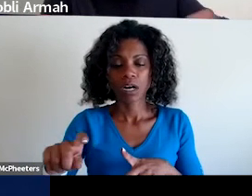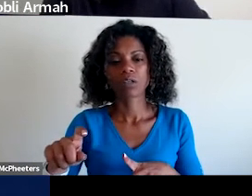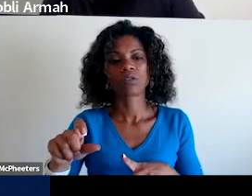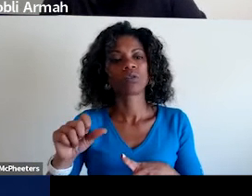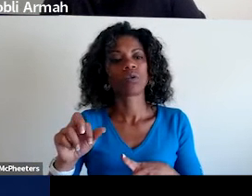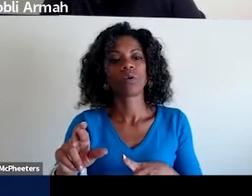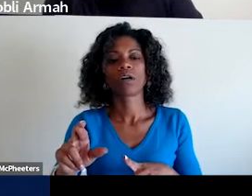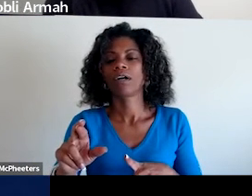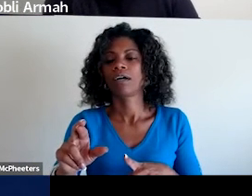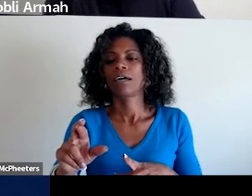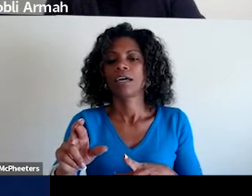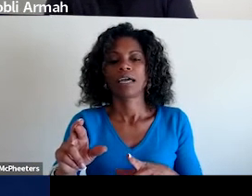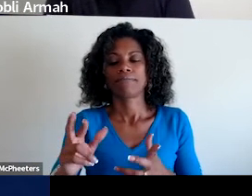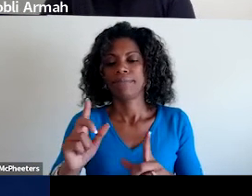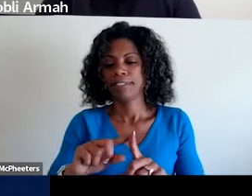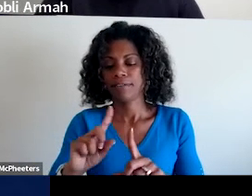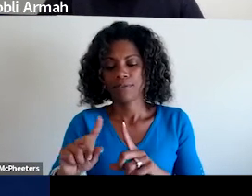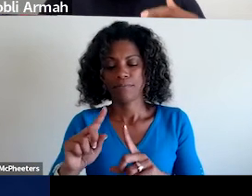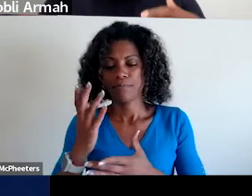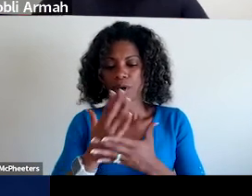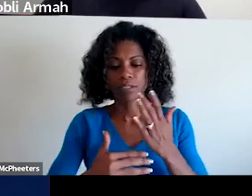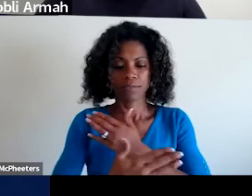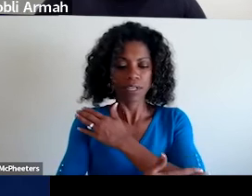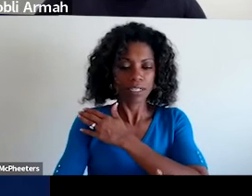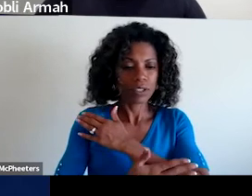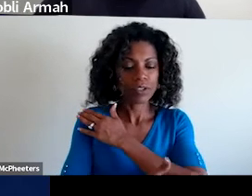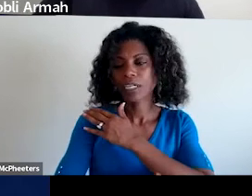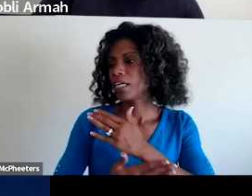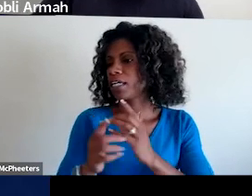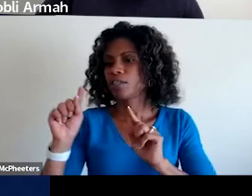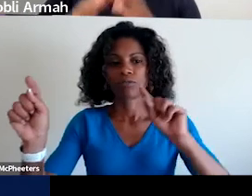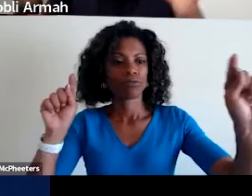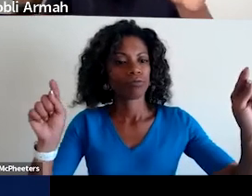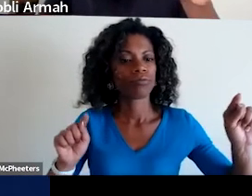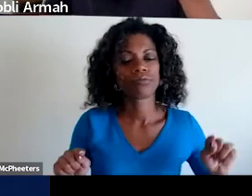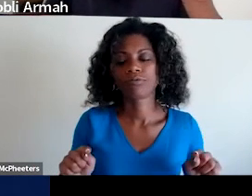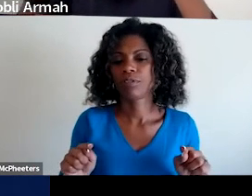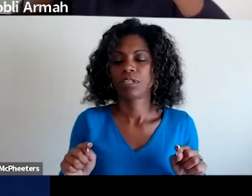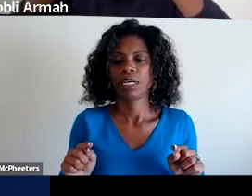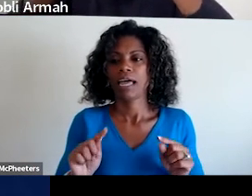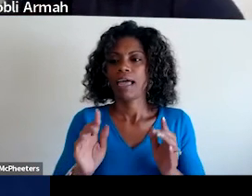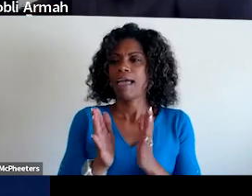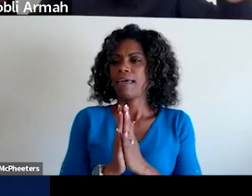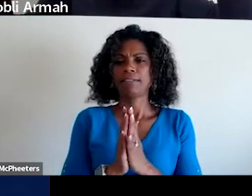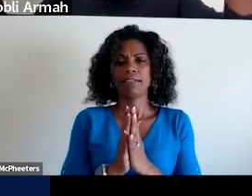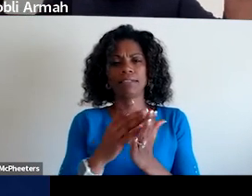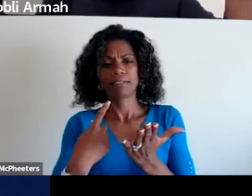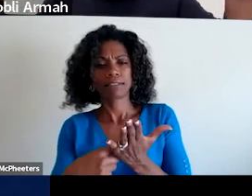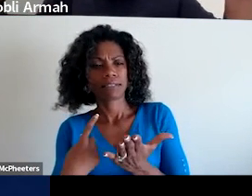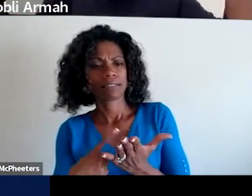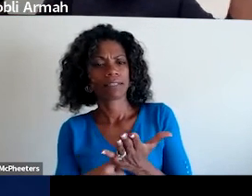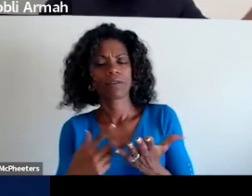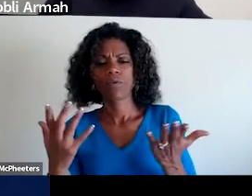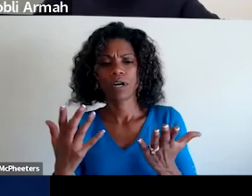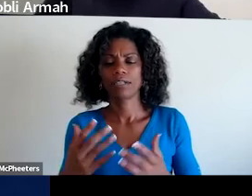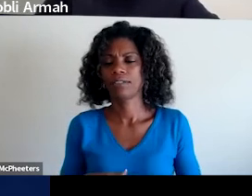in all regions of the country who are dealing with this. So what we've experienced is that big media has built this